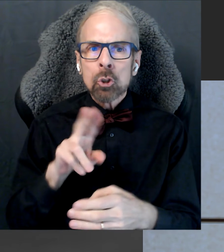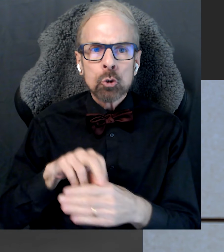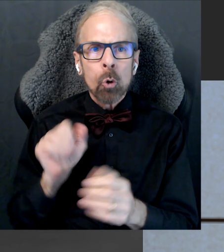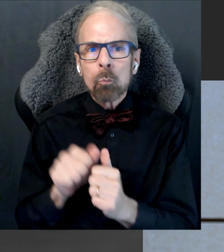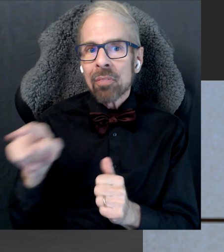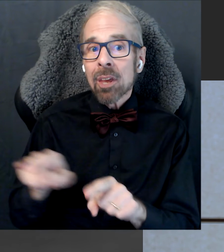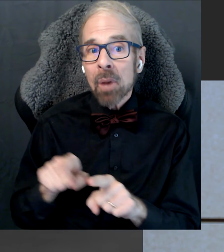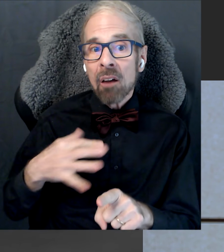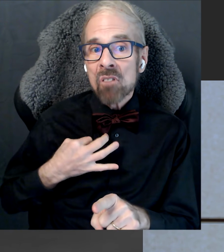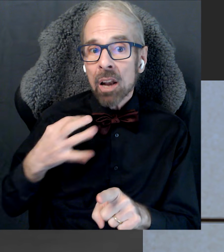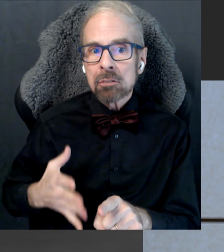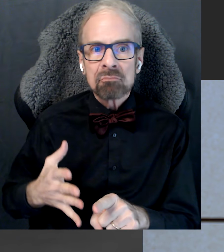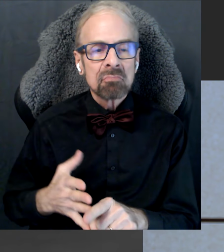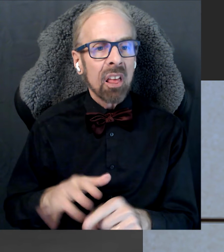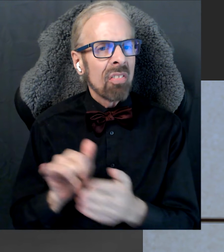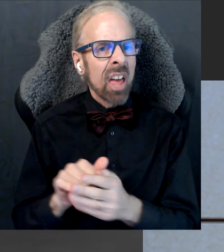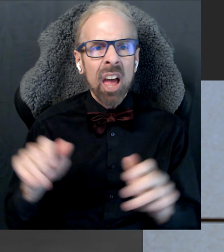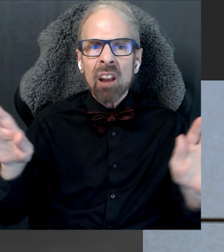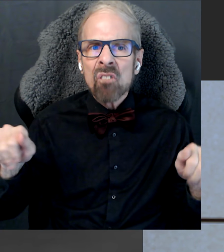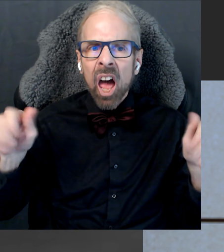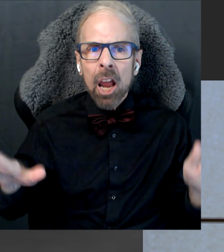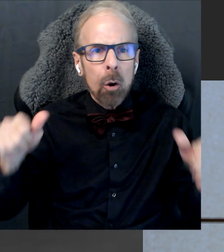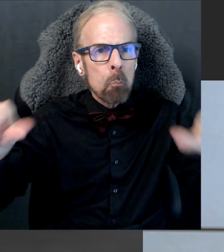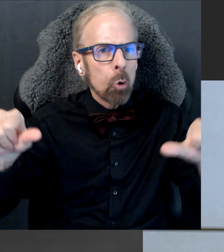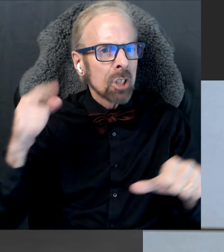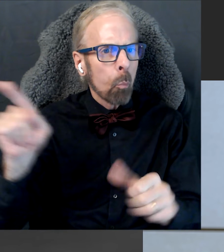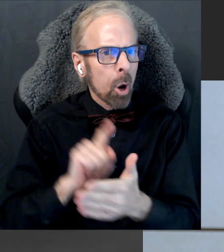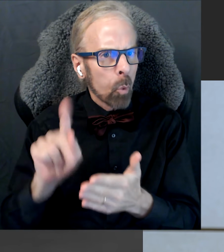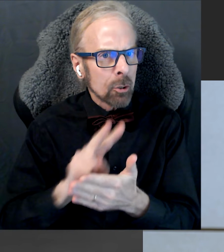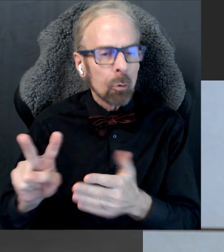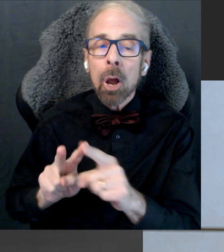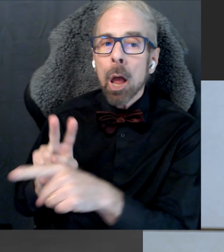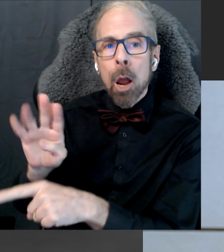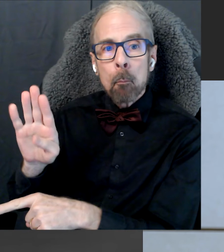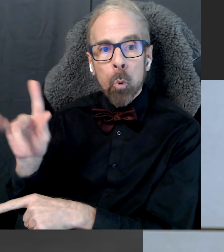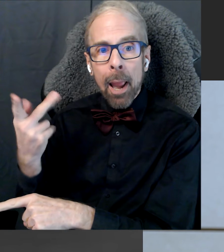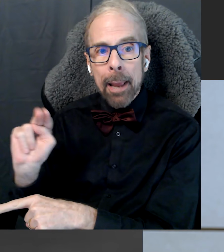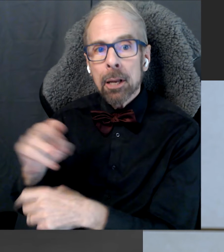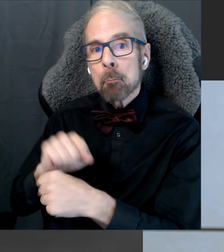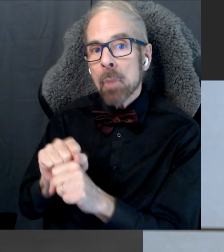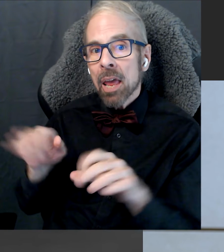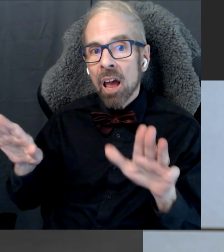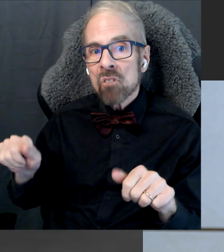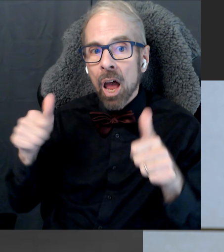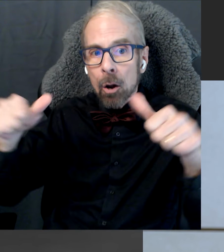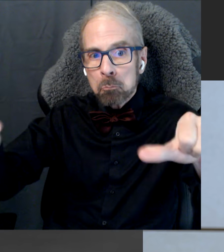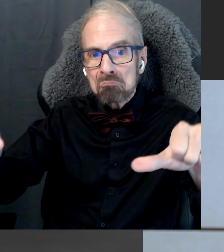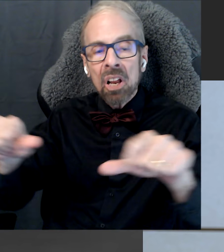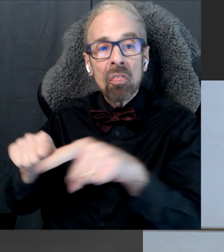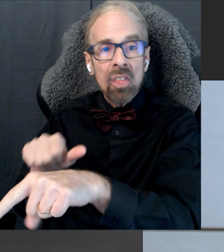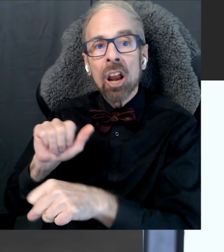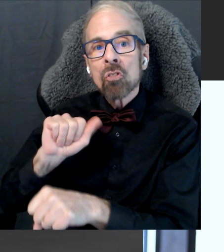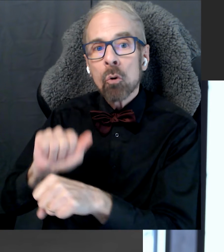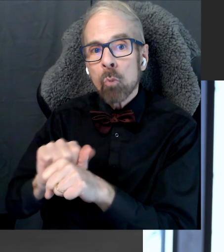voluntarily, and that flyer was only up for maybe a week or two. Brandon made a flyer that's up on the bulletin board at the rock gym to